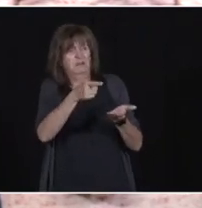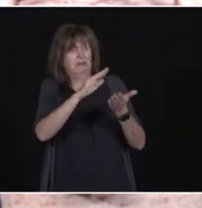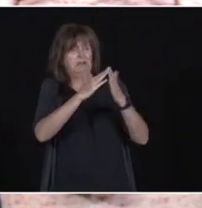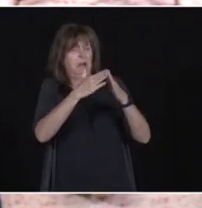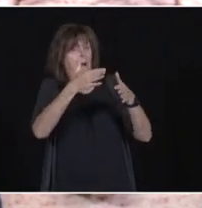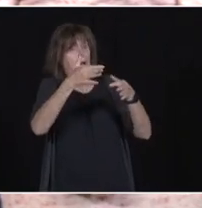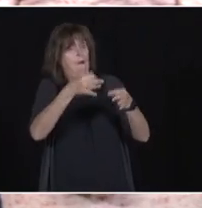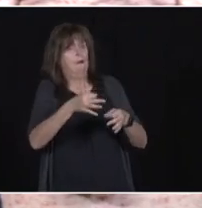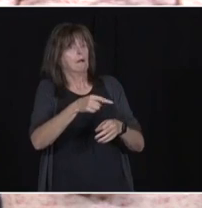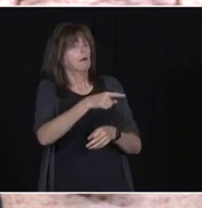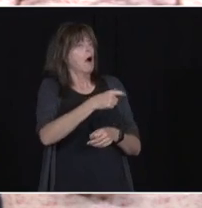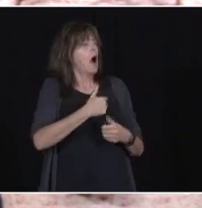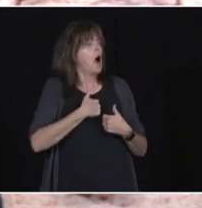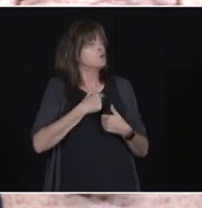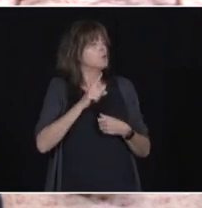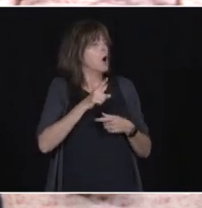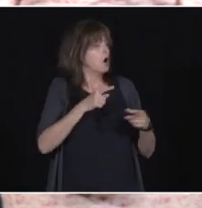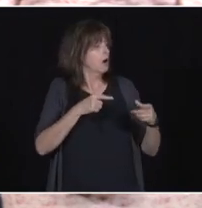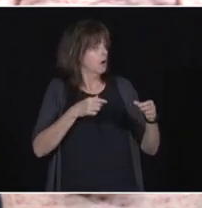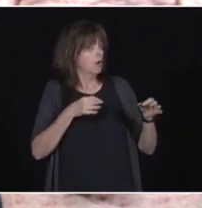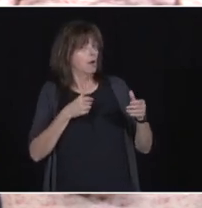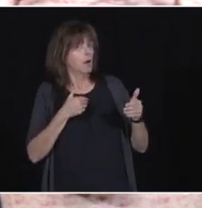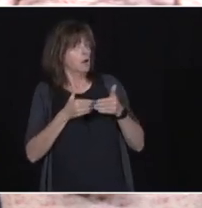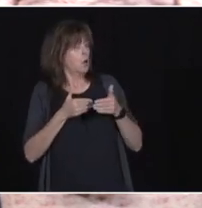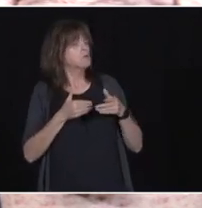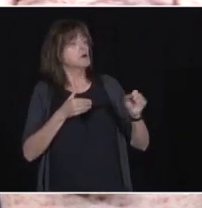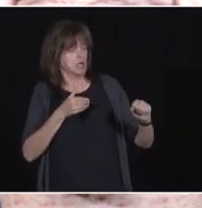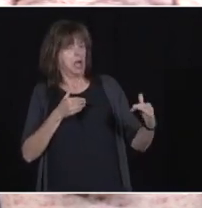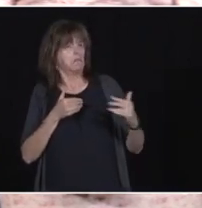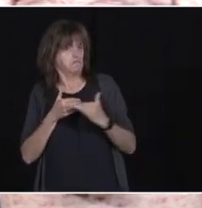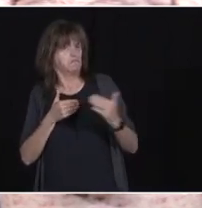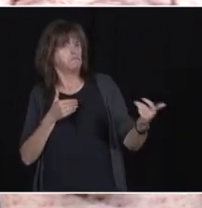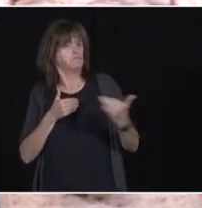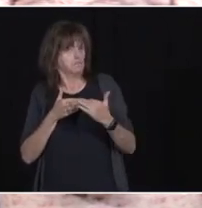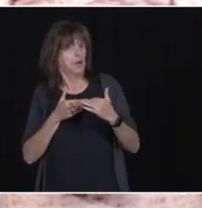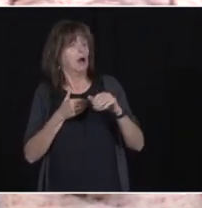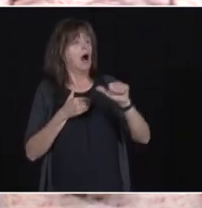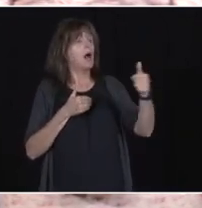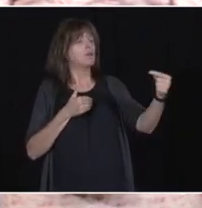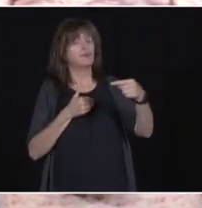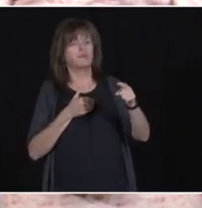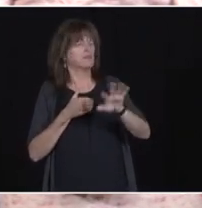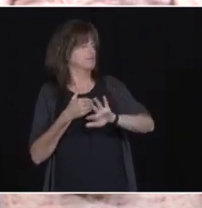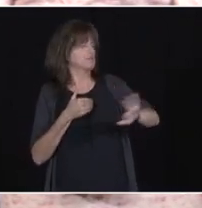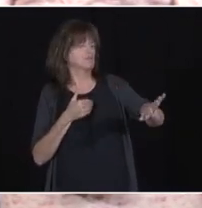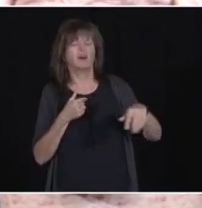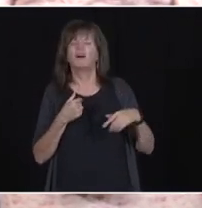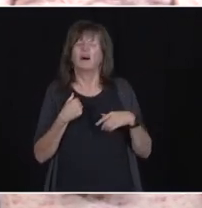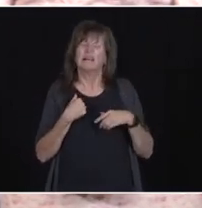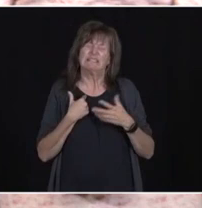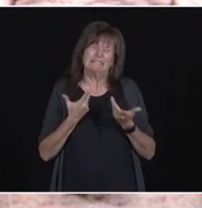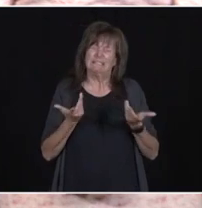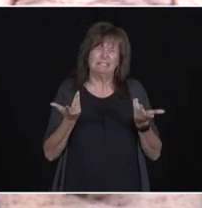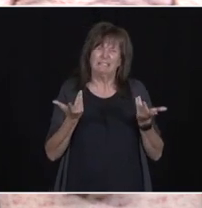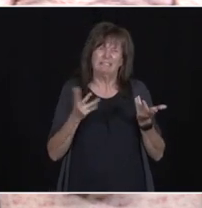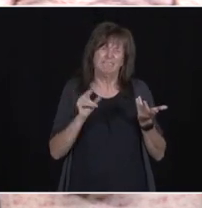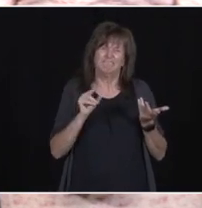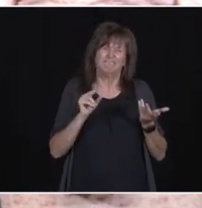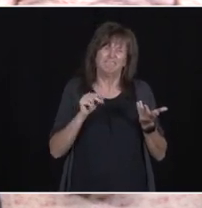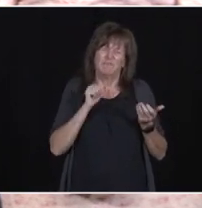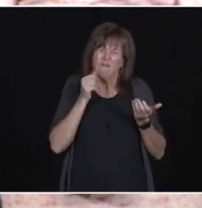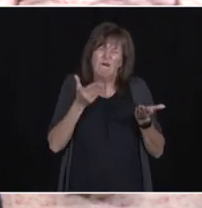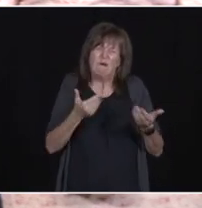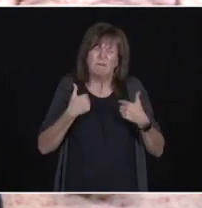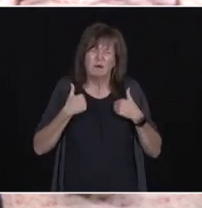or Barry or Orillia, but everything's going to level off. You know, there'll be one day that those regions are going to